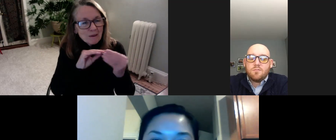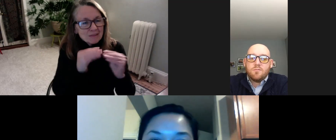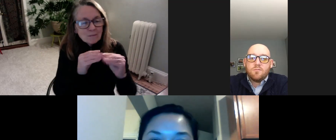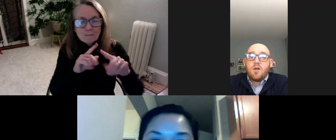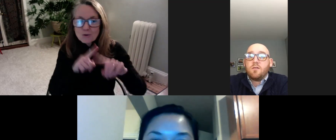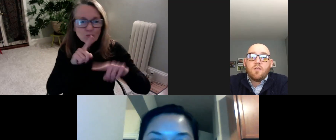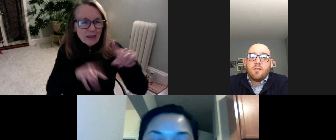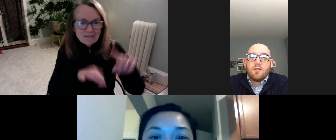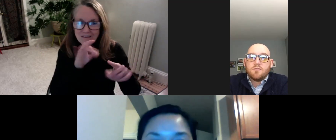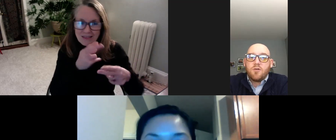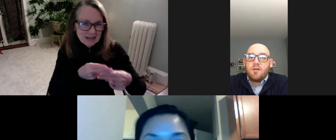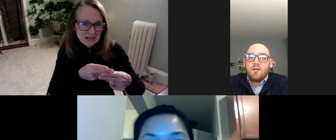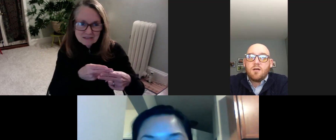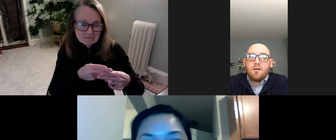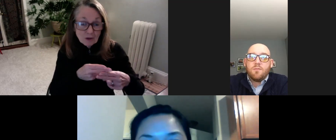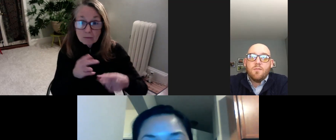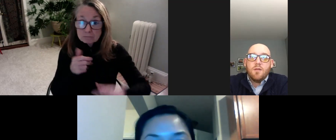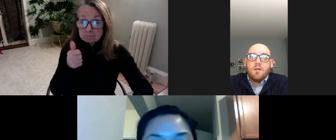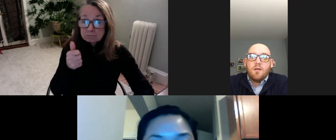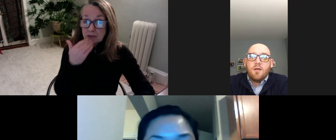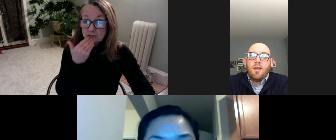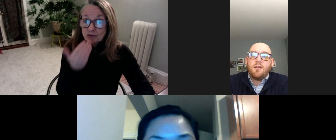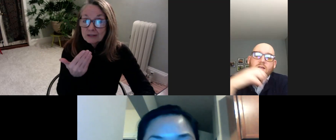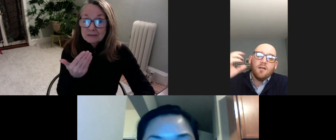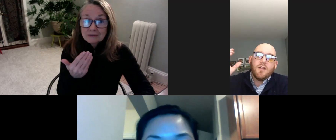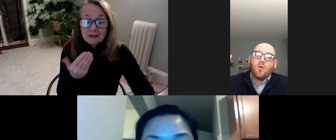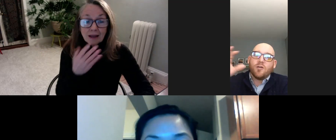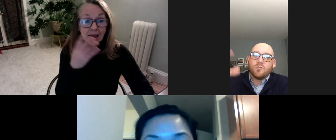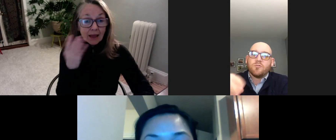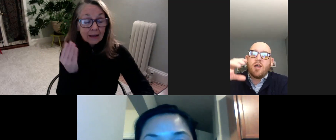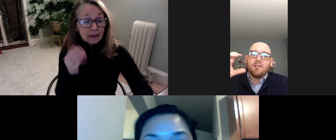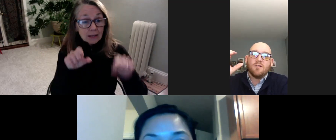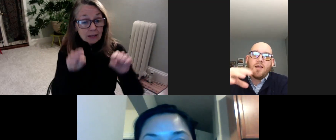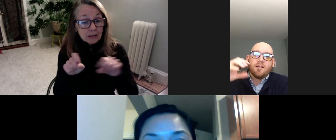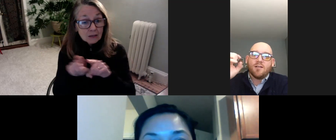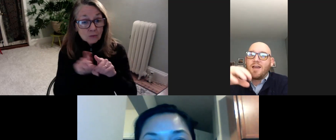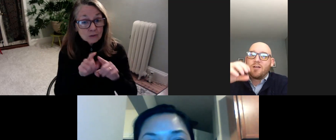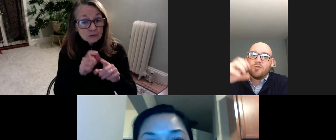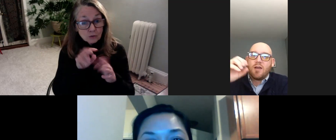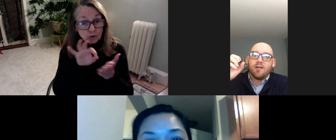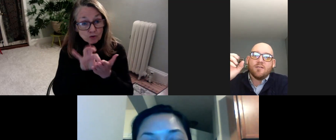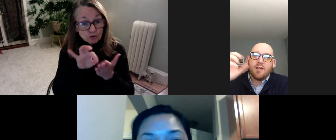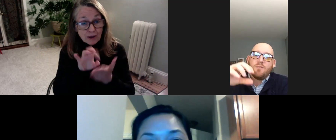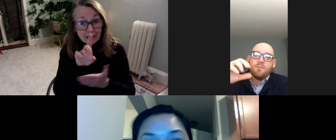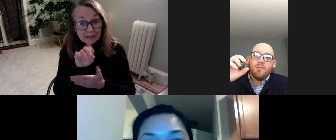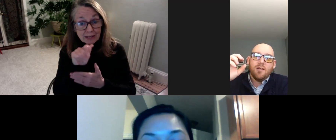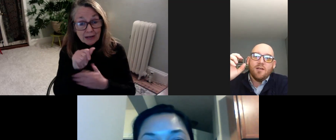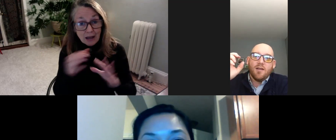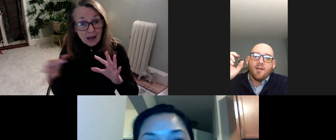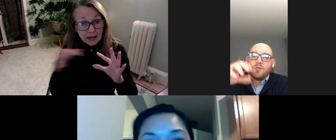is. Right, no, that's great. And can you also track data attached to that